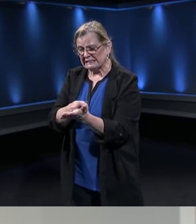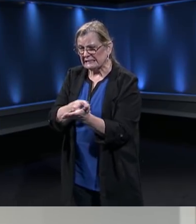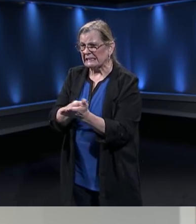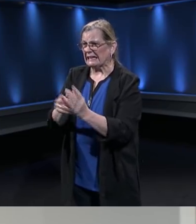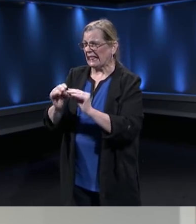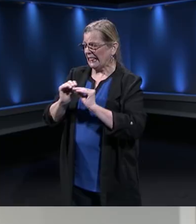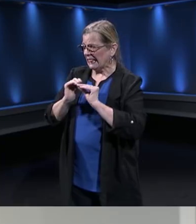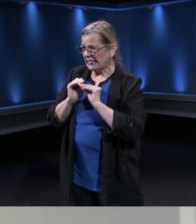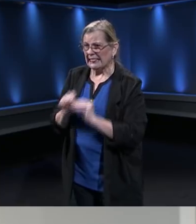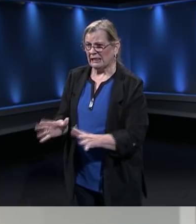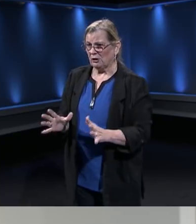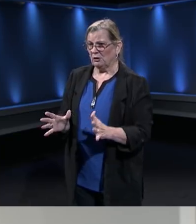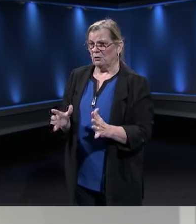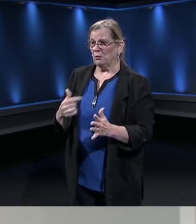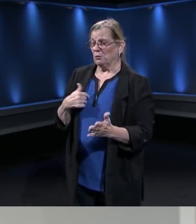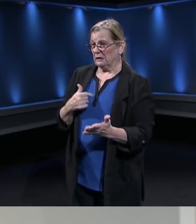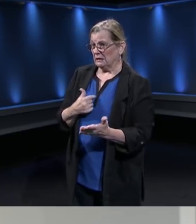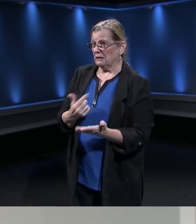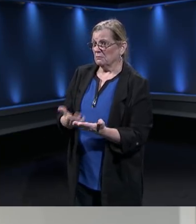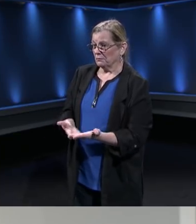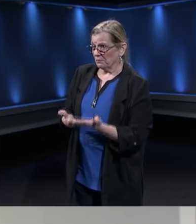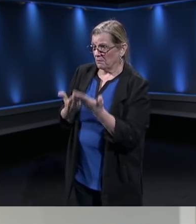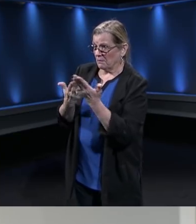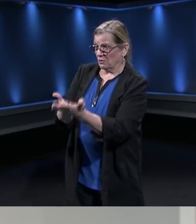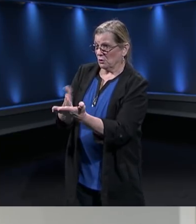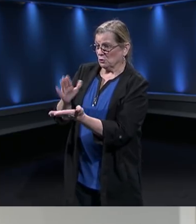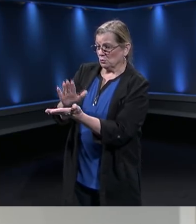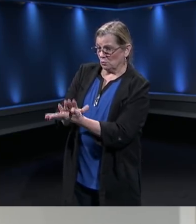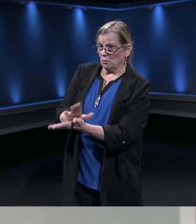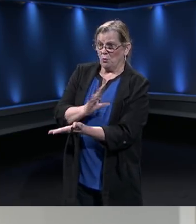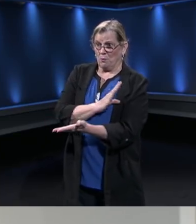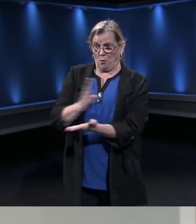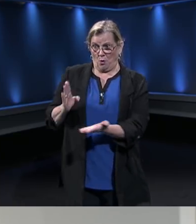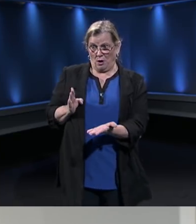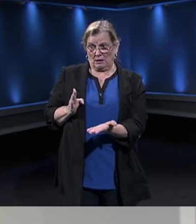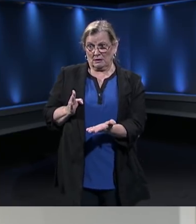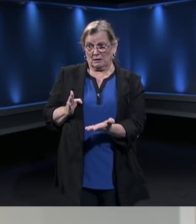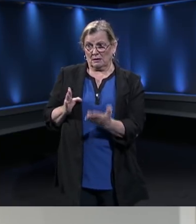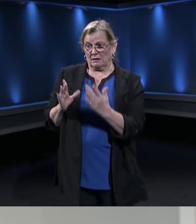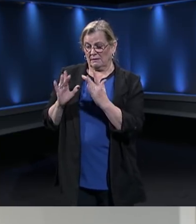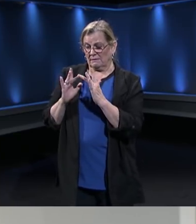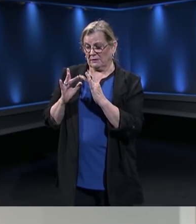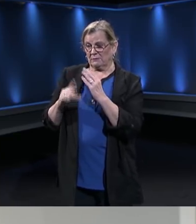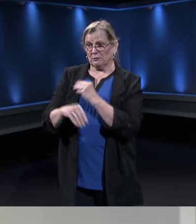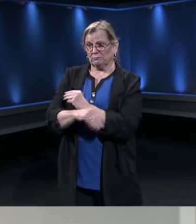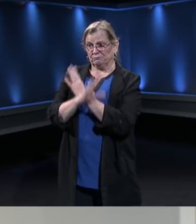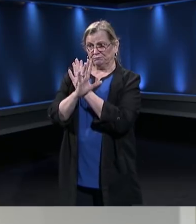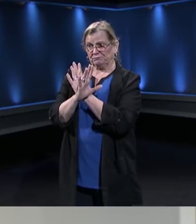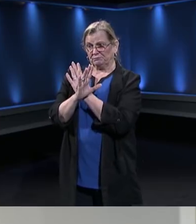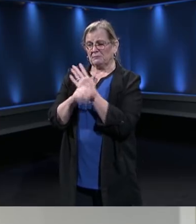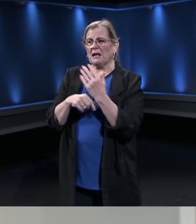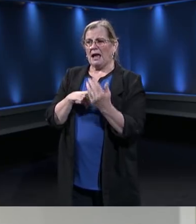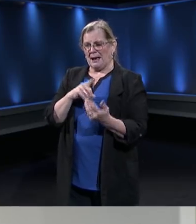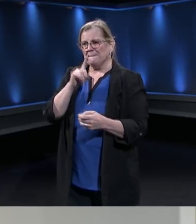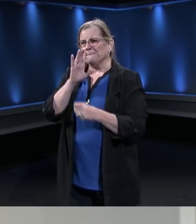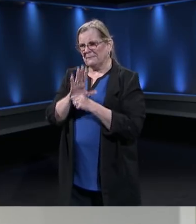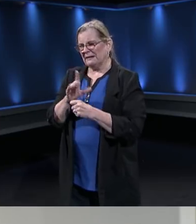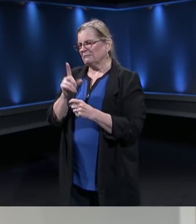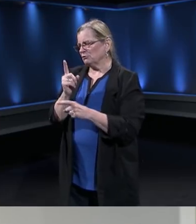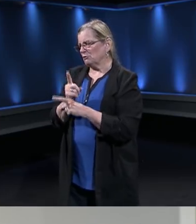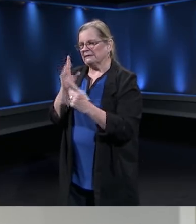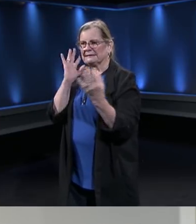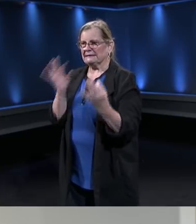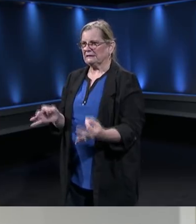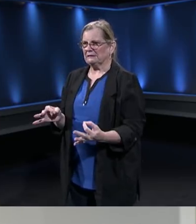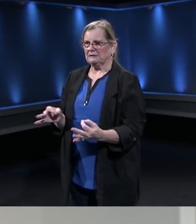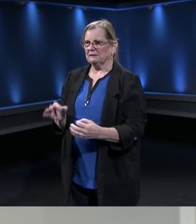I recommended to the school board to go virtual, I believe, even 3 weeks later, was the right decision for Fairfax County Public